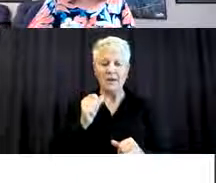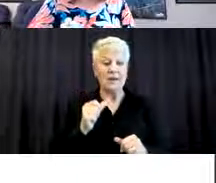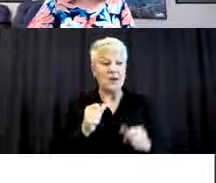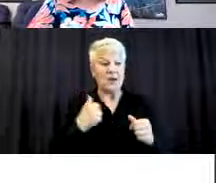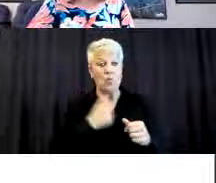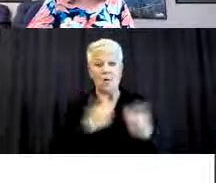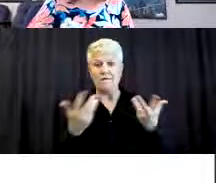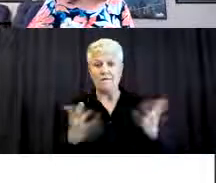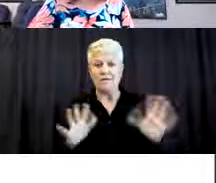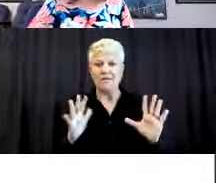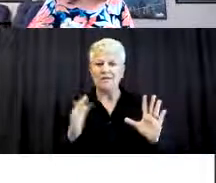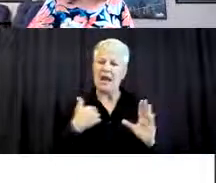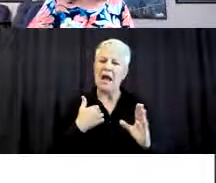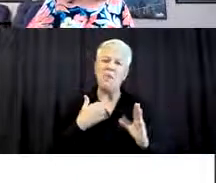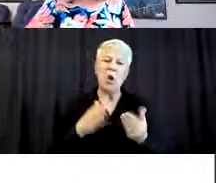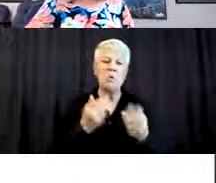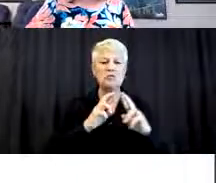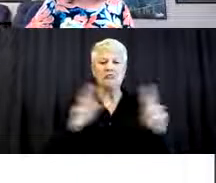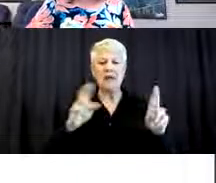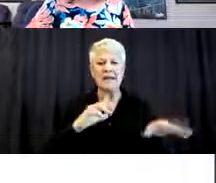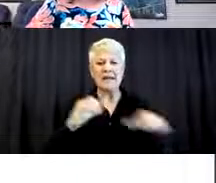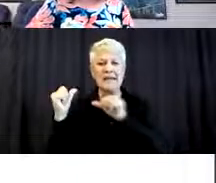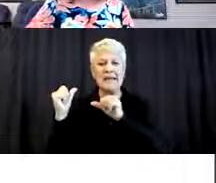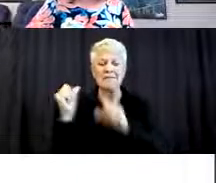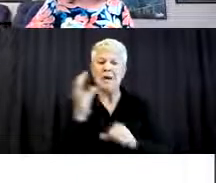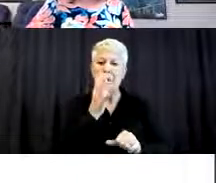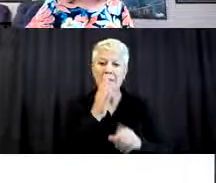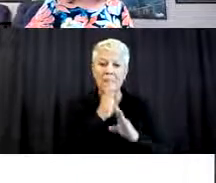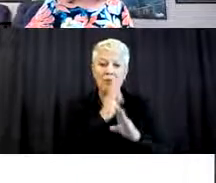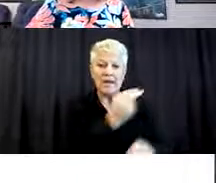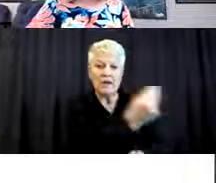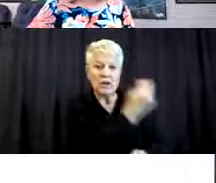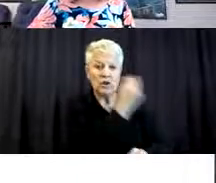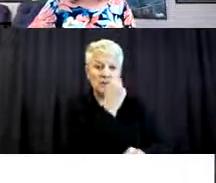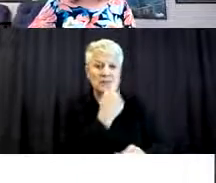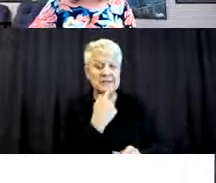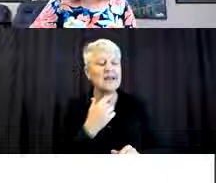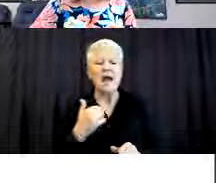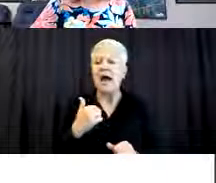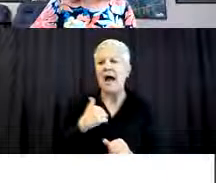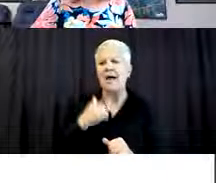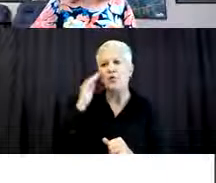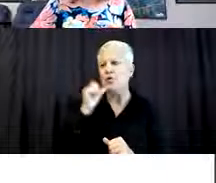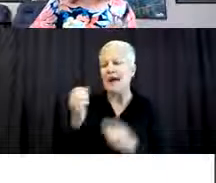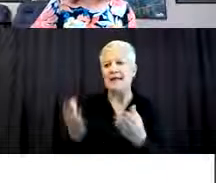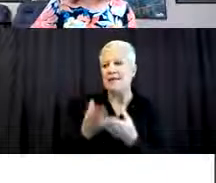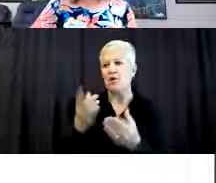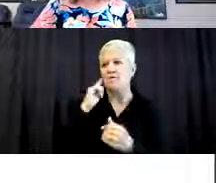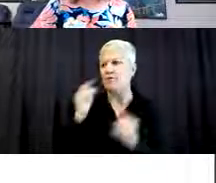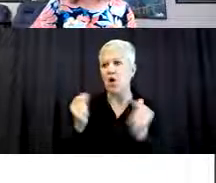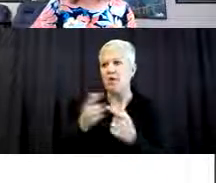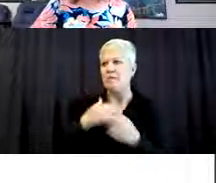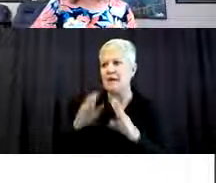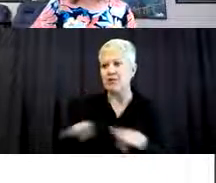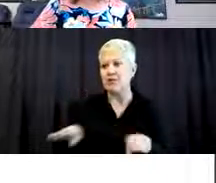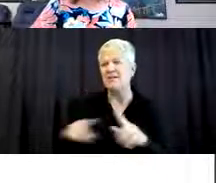and I was sort of getting ready to leave, mom quietly looked at me and said, I know you're not here for all of my